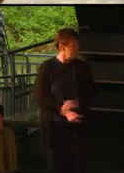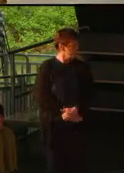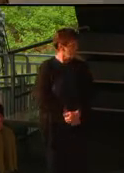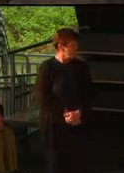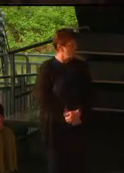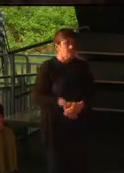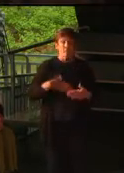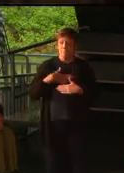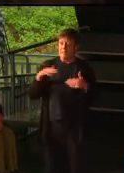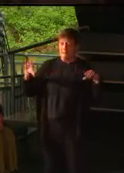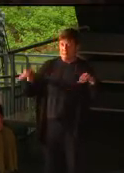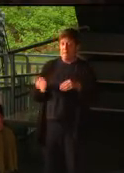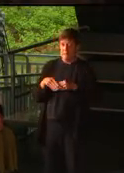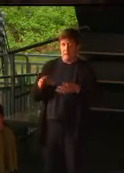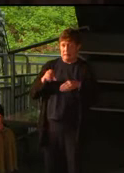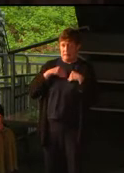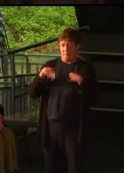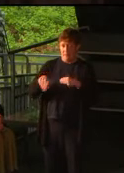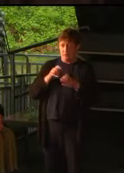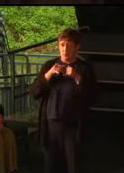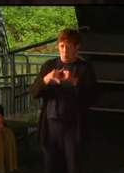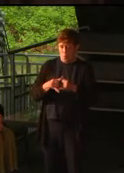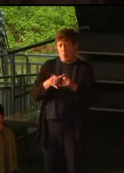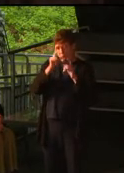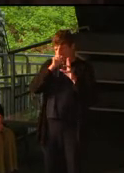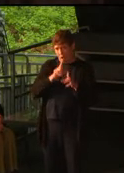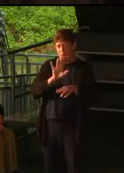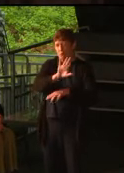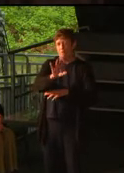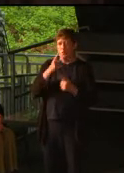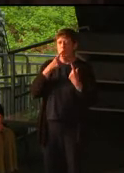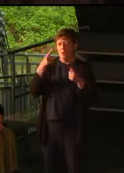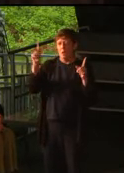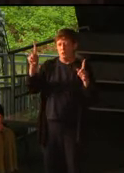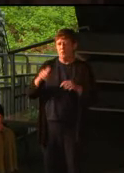Please accept this award in honor of your achievements.